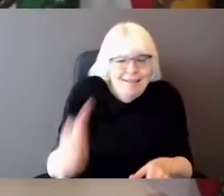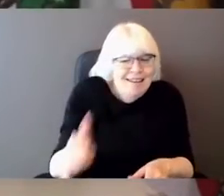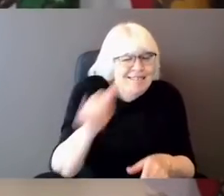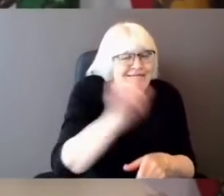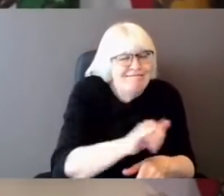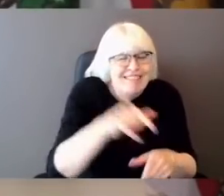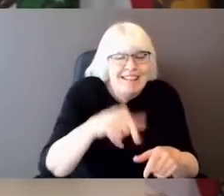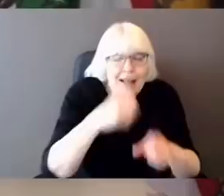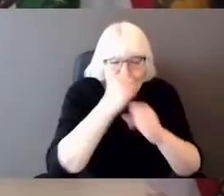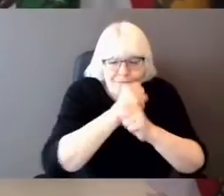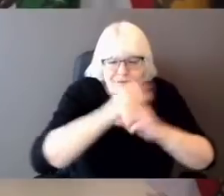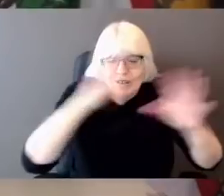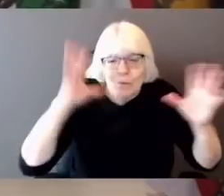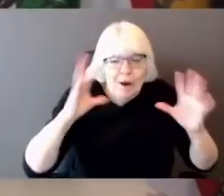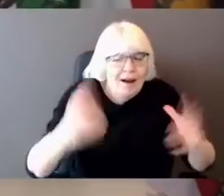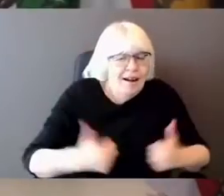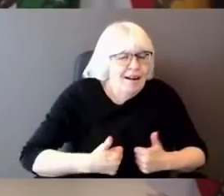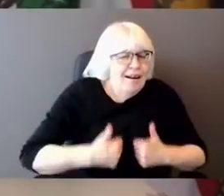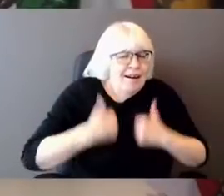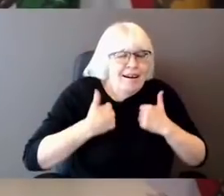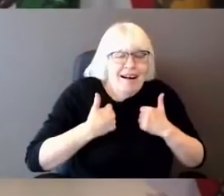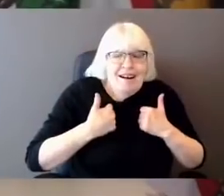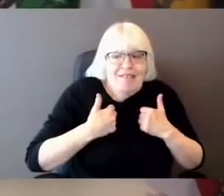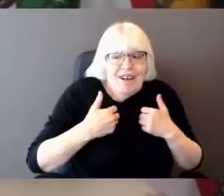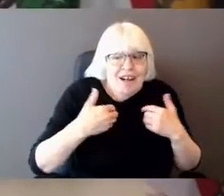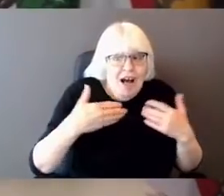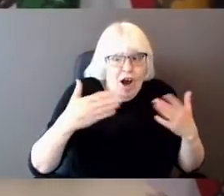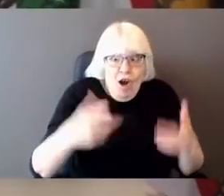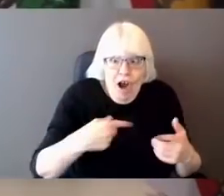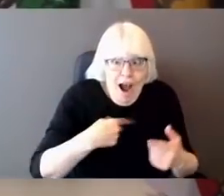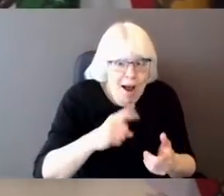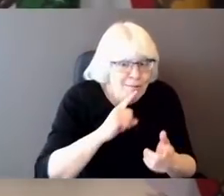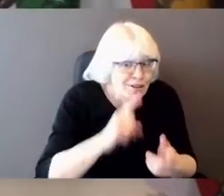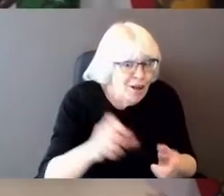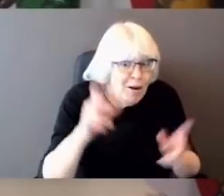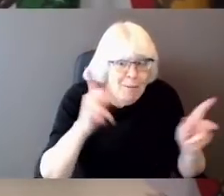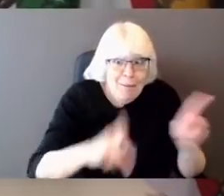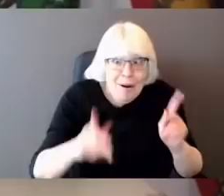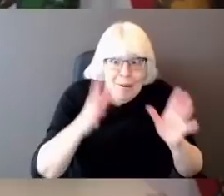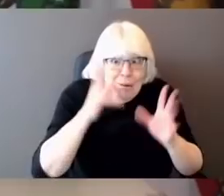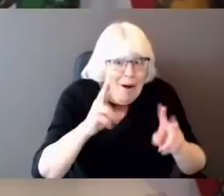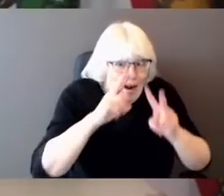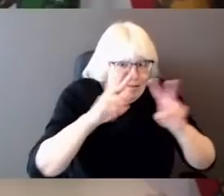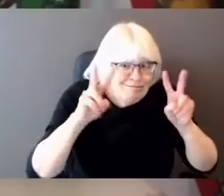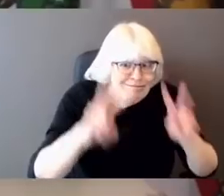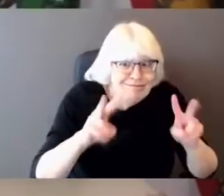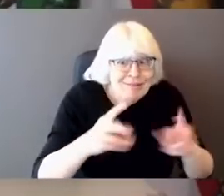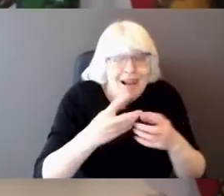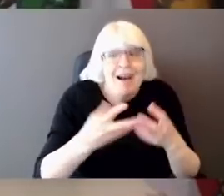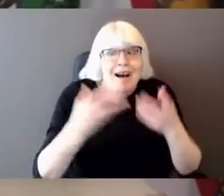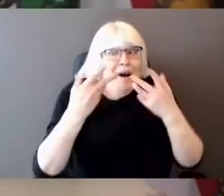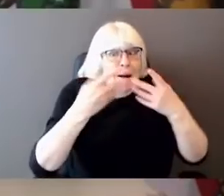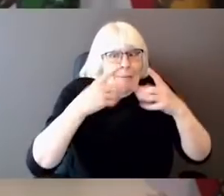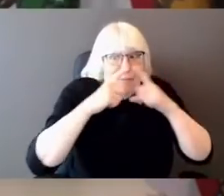out and get the masks off and get moving around and hug people and all of those things, which we've missed,